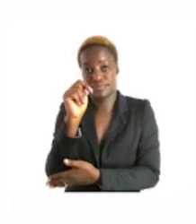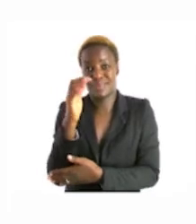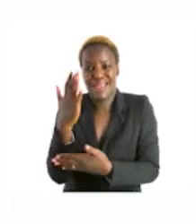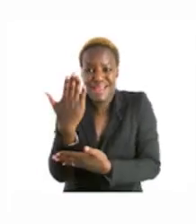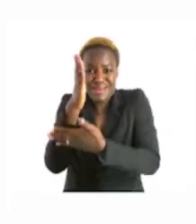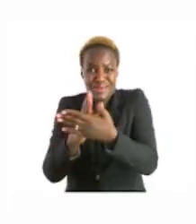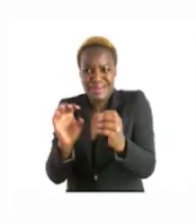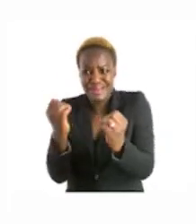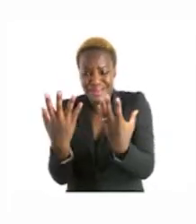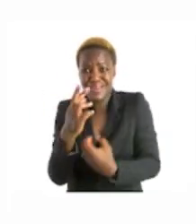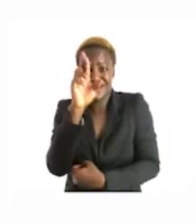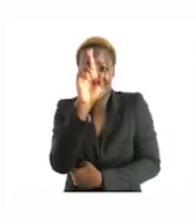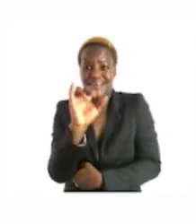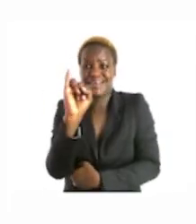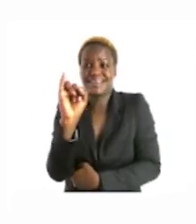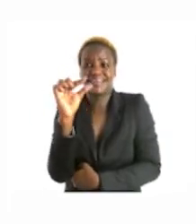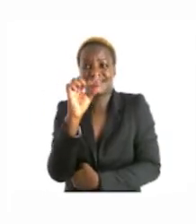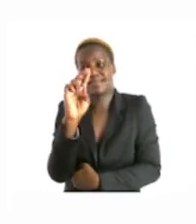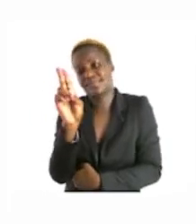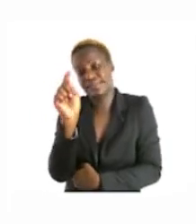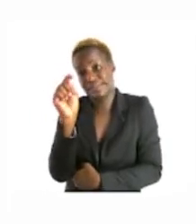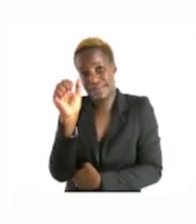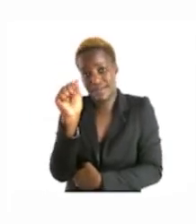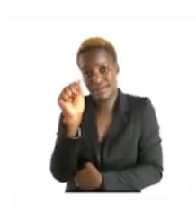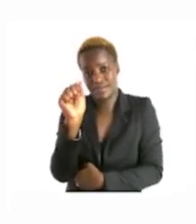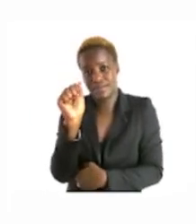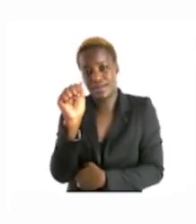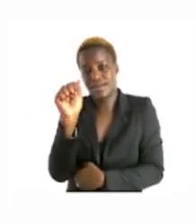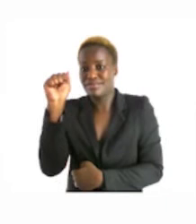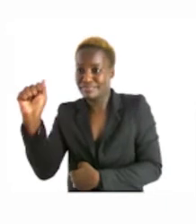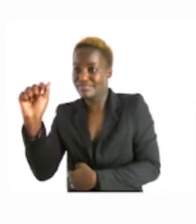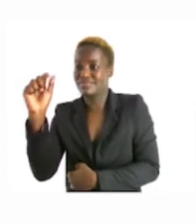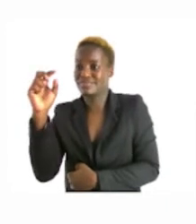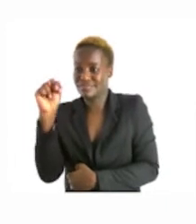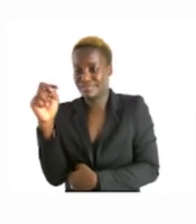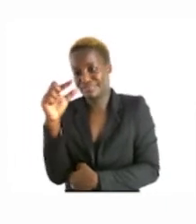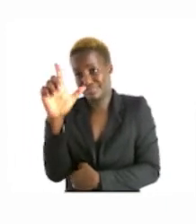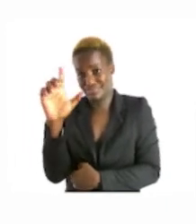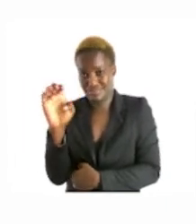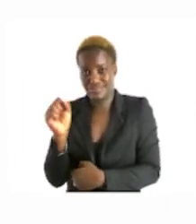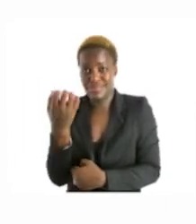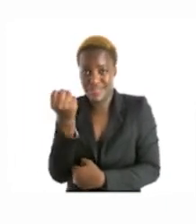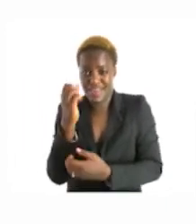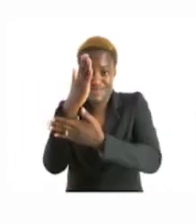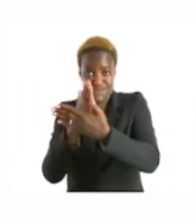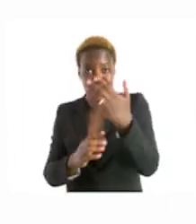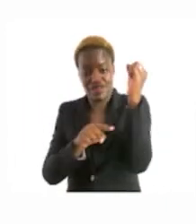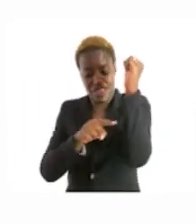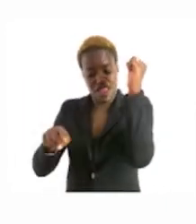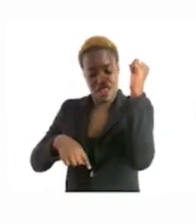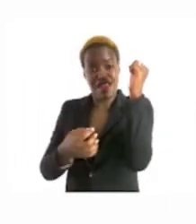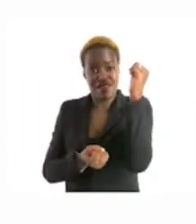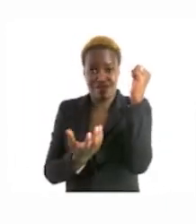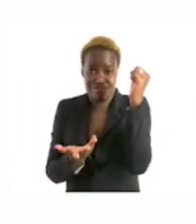many of the right angles we have. The last one is the star. We have to count the sides. The vertical lines is a